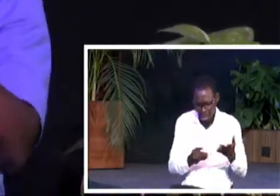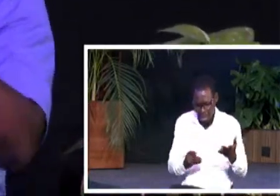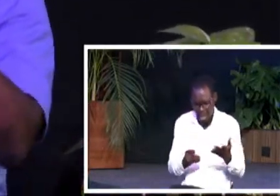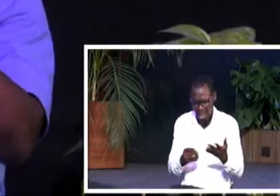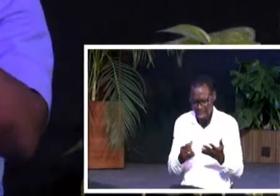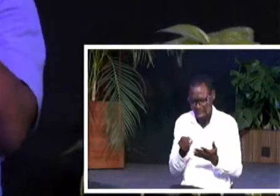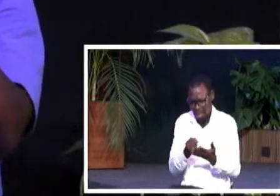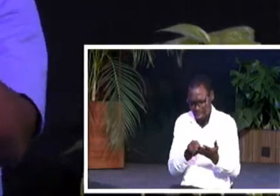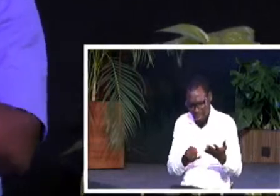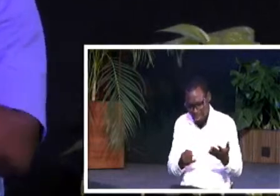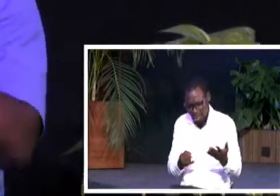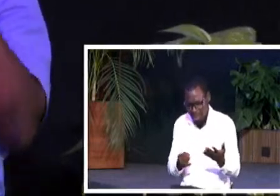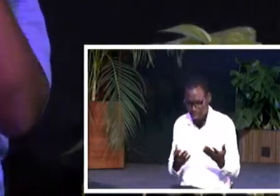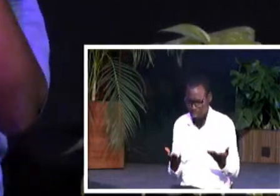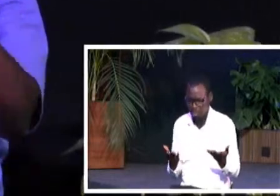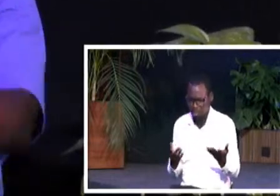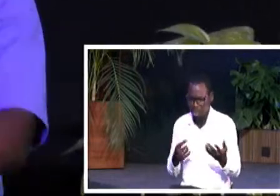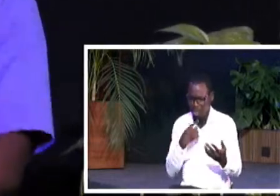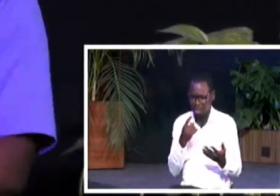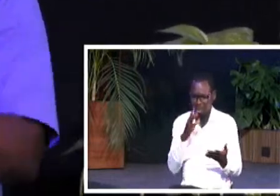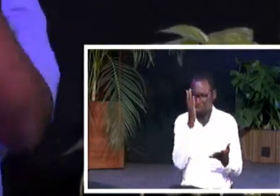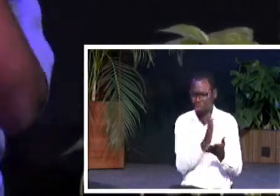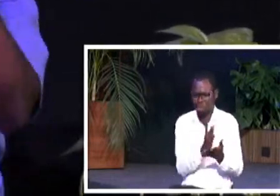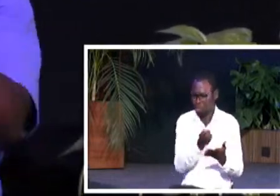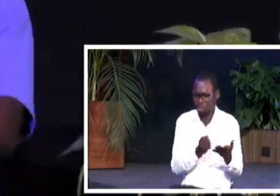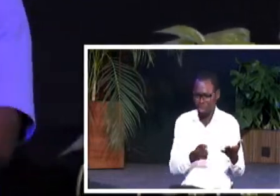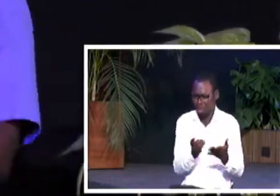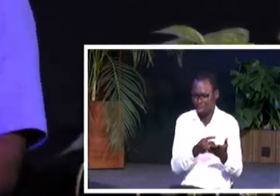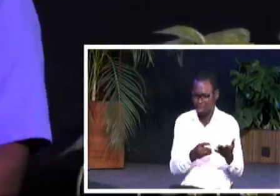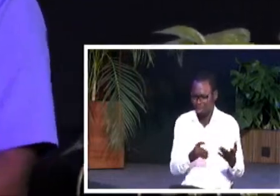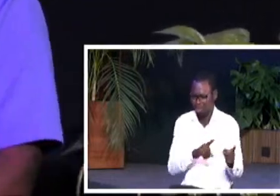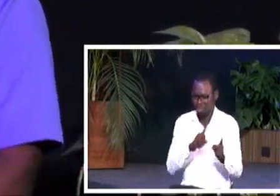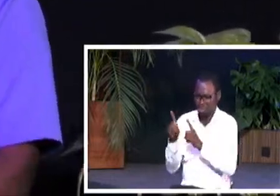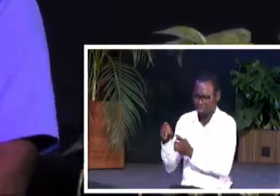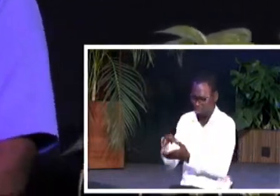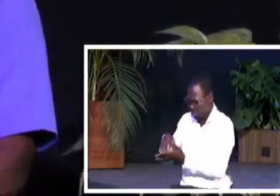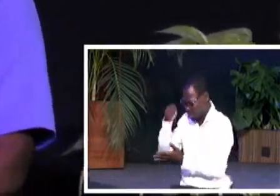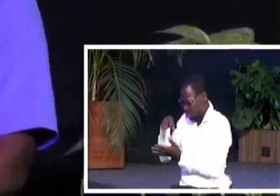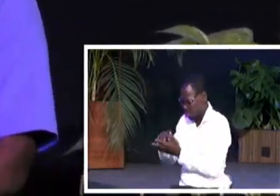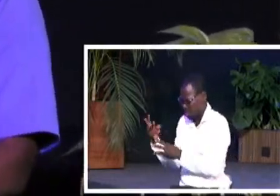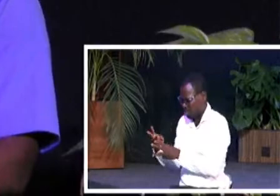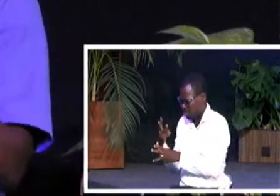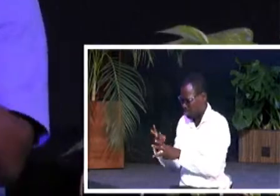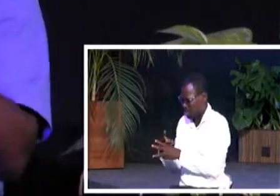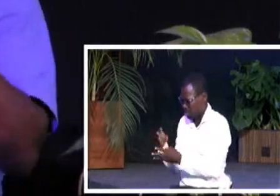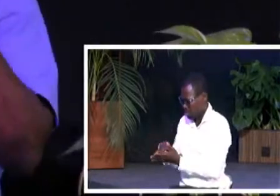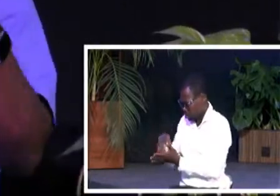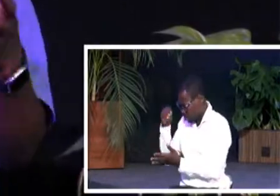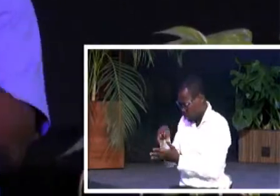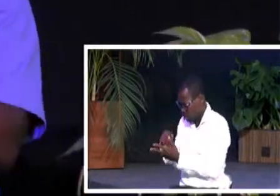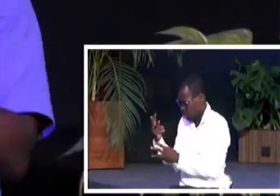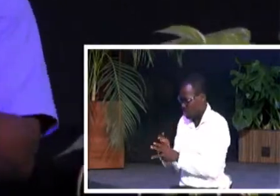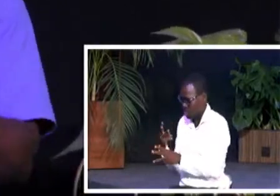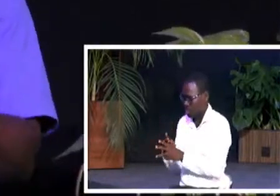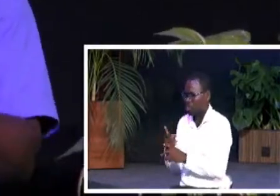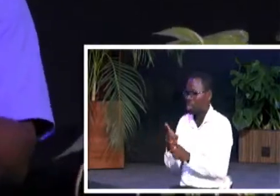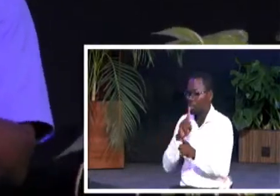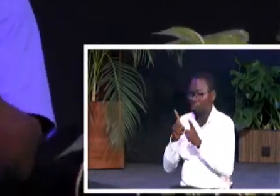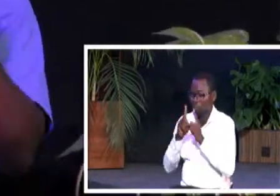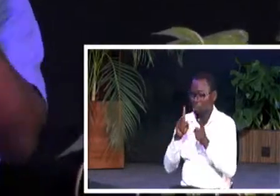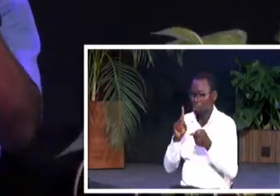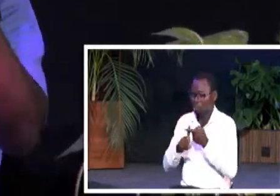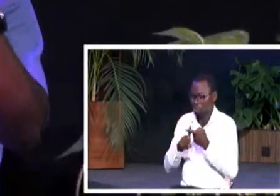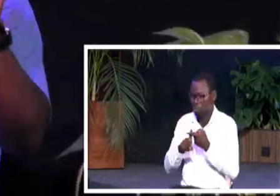say, oh, stop drawing. You are wasting time doing drawing. You have to learn maths. Meanwhile, they are not maths inclined, right? But if you talk to the right